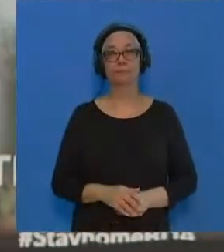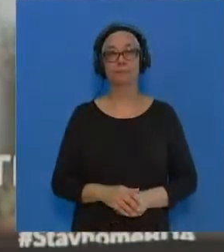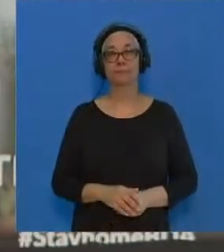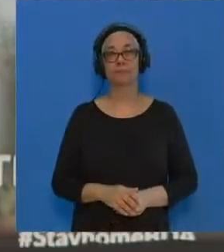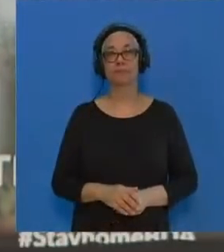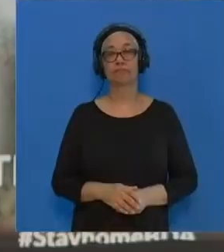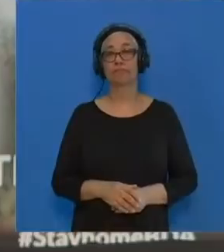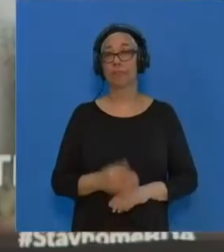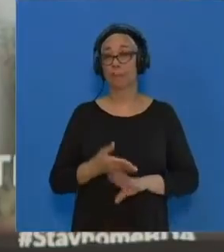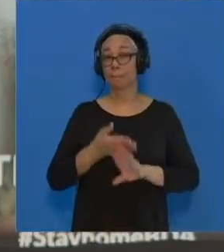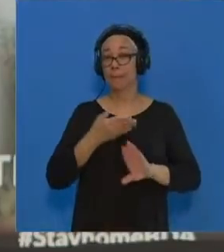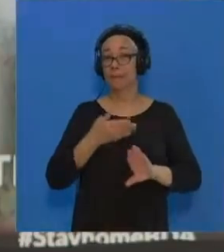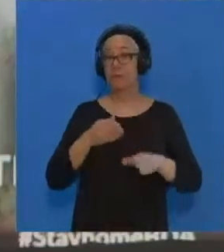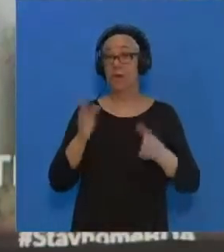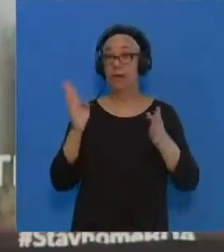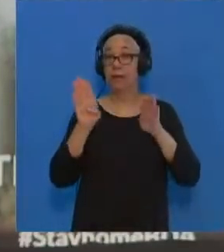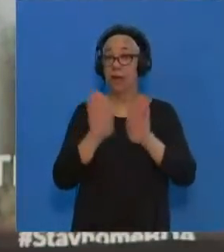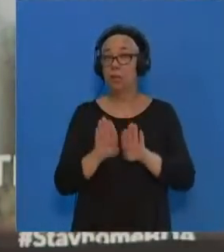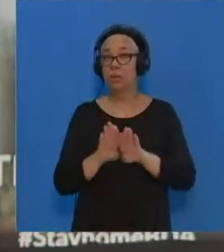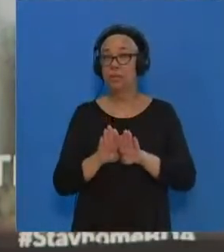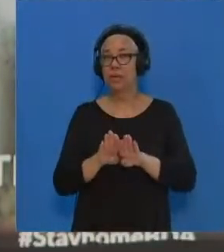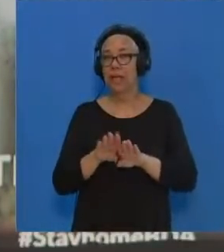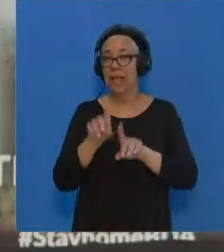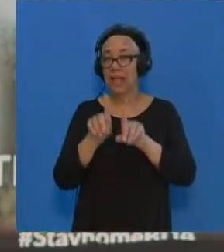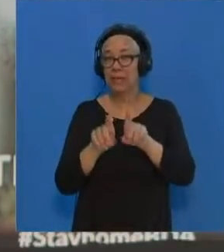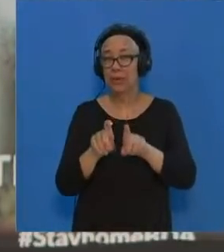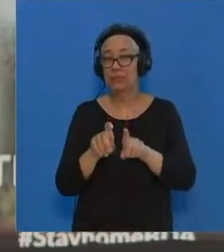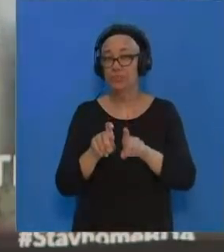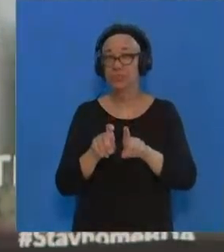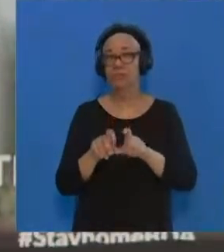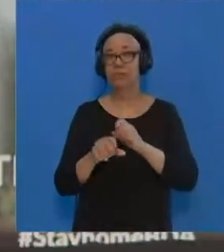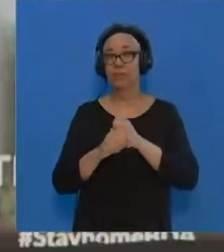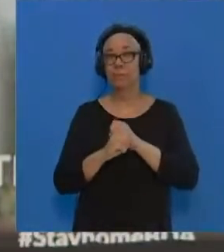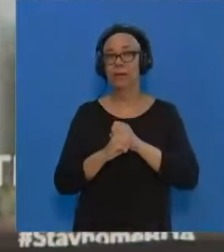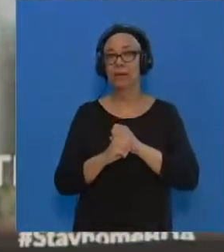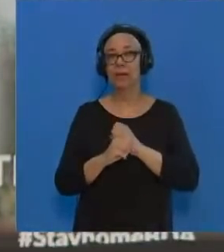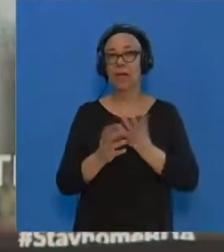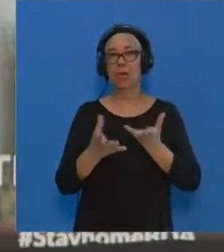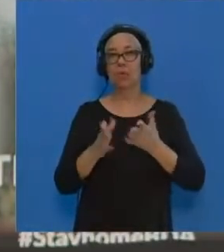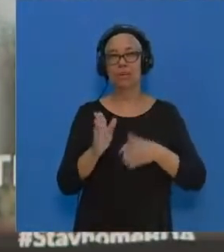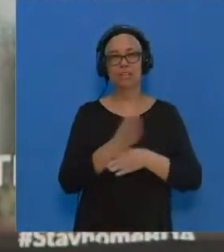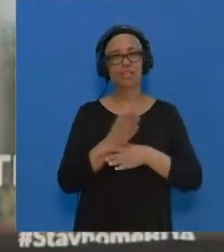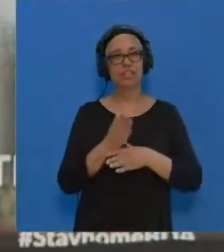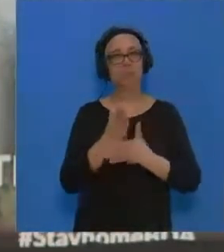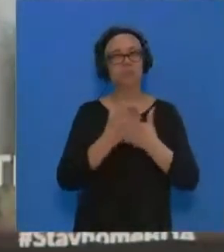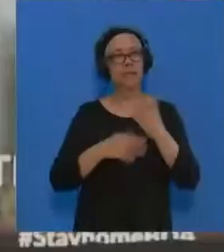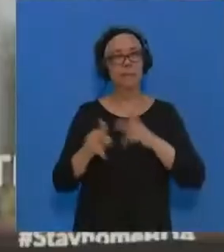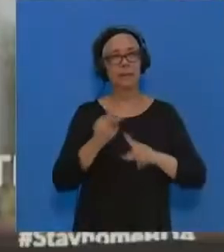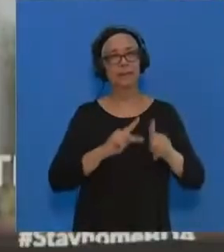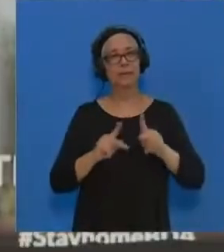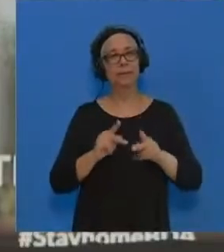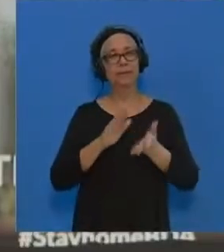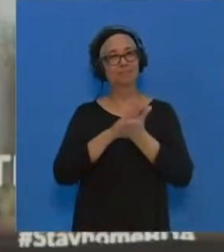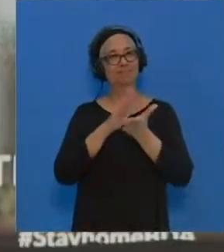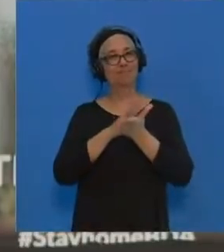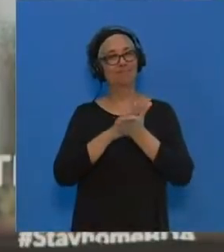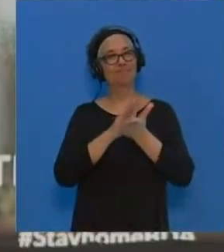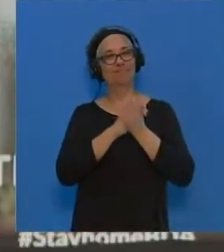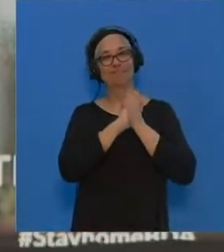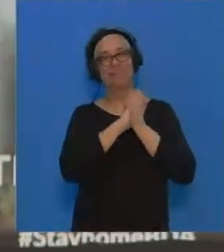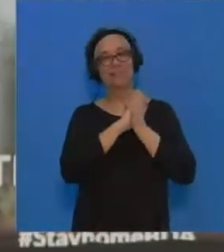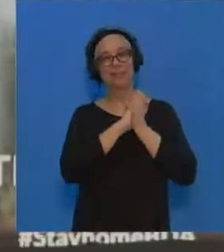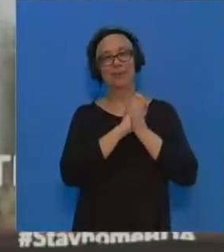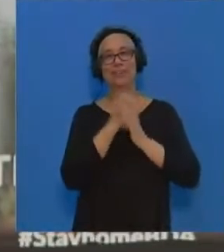Before I close and take questions from the media tonight, I would like to share with some persons a note of congratulations, as